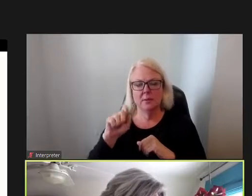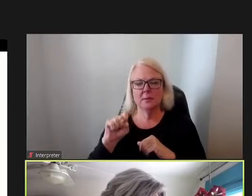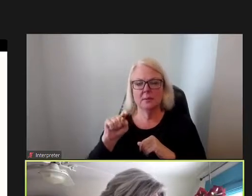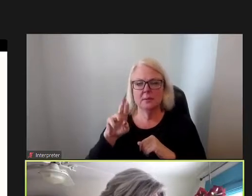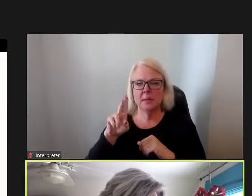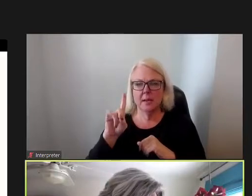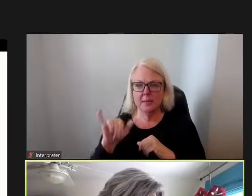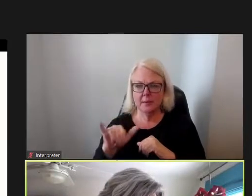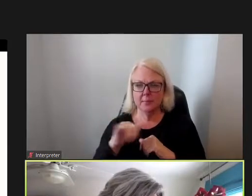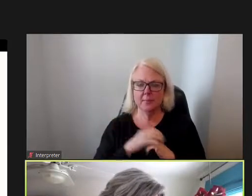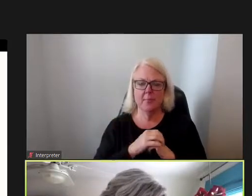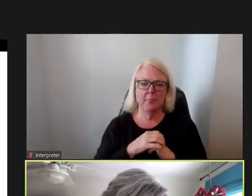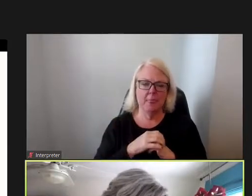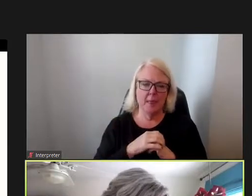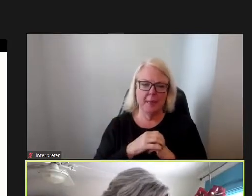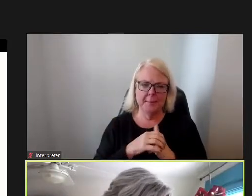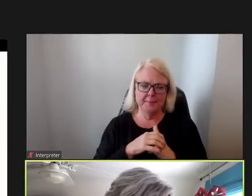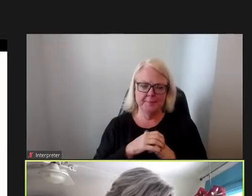disabled-faculty-study.